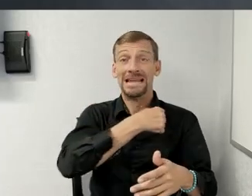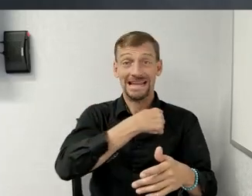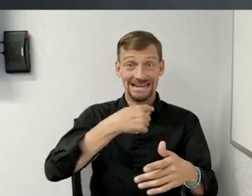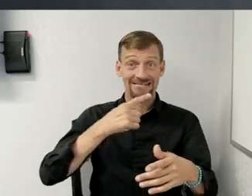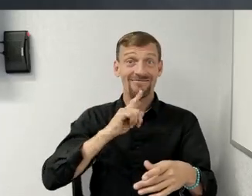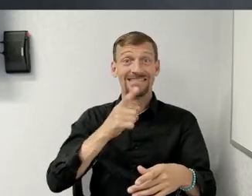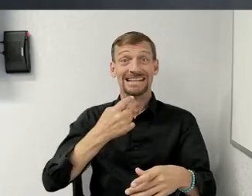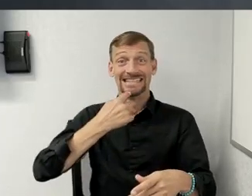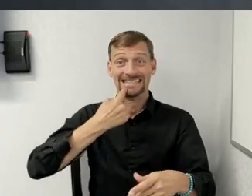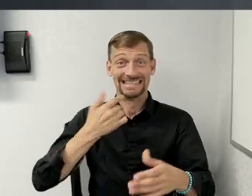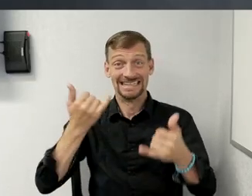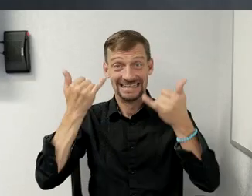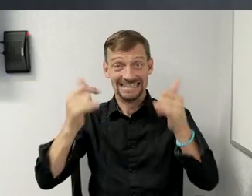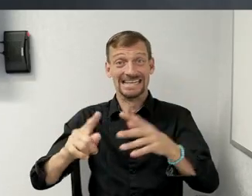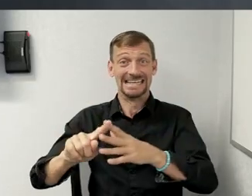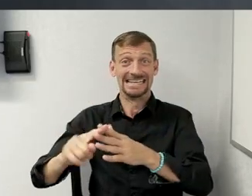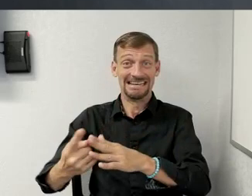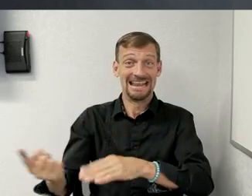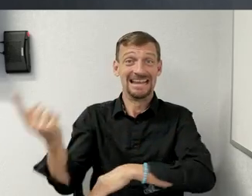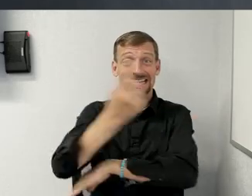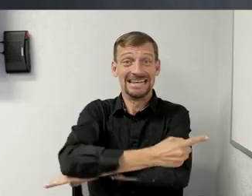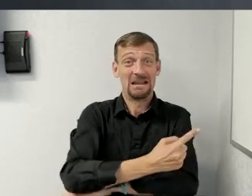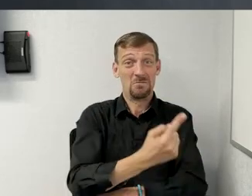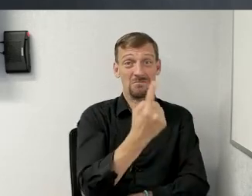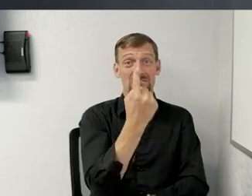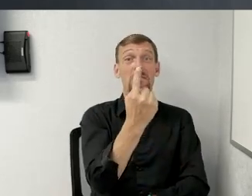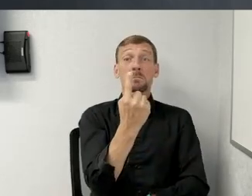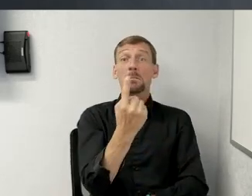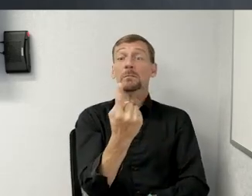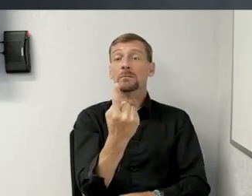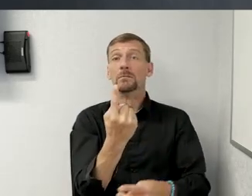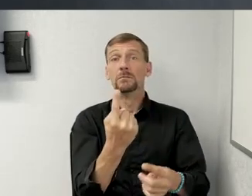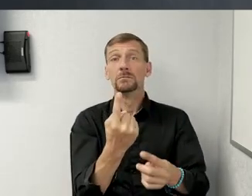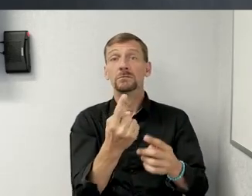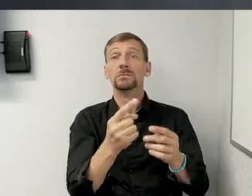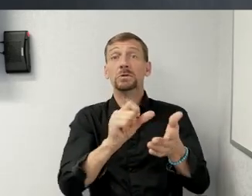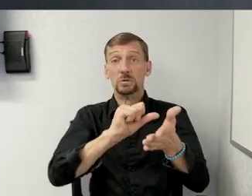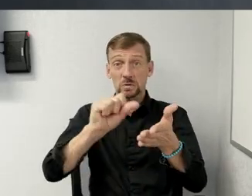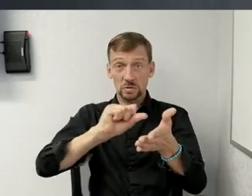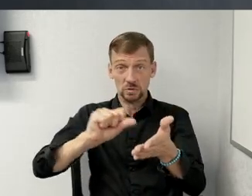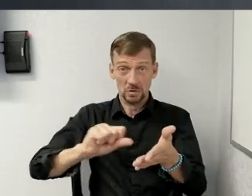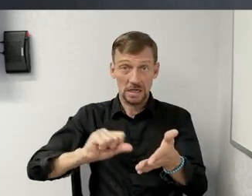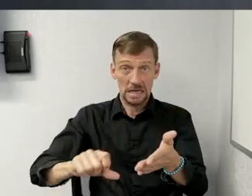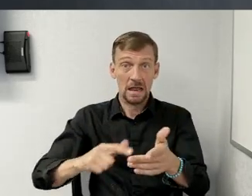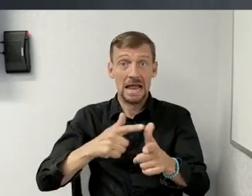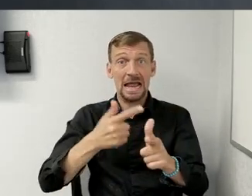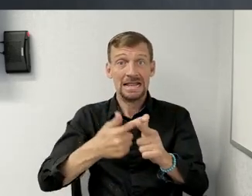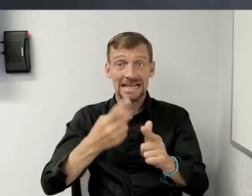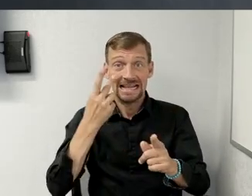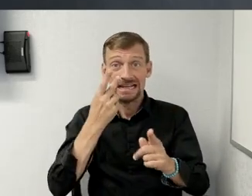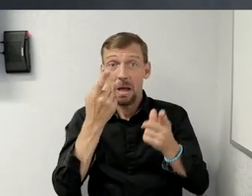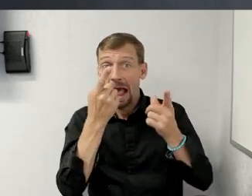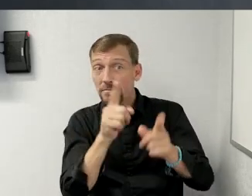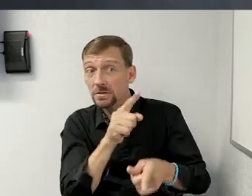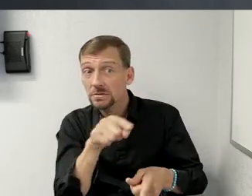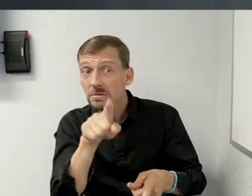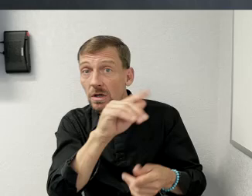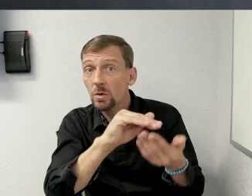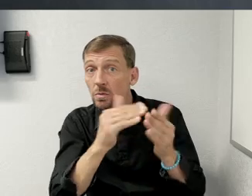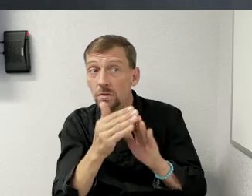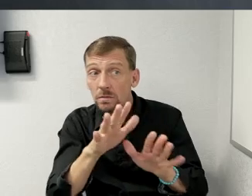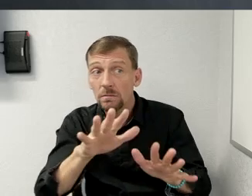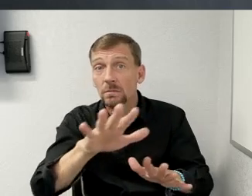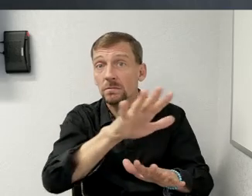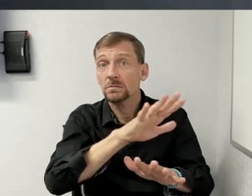okay, here's day one. Let's, do our surgeries and then watch what's going on in the community. And